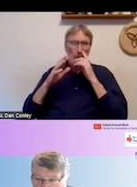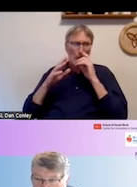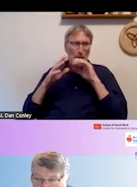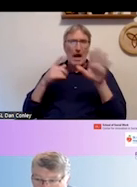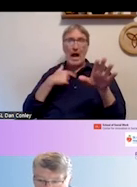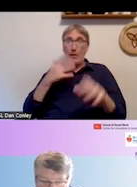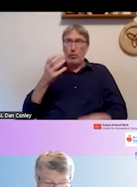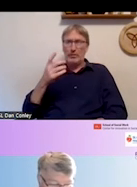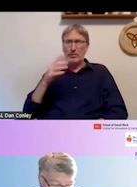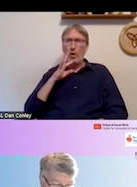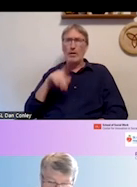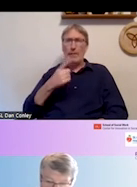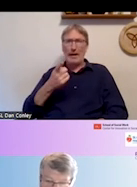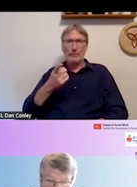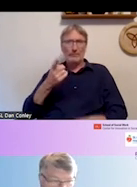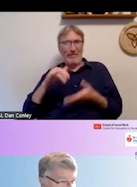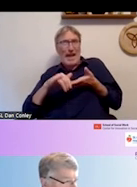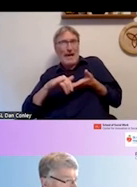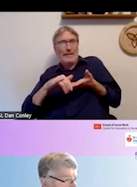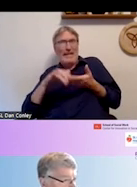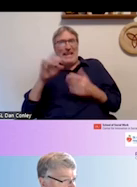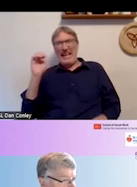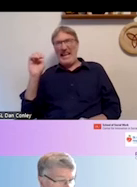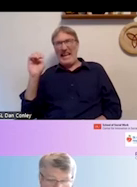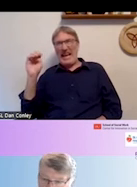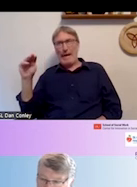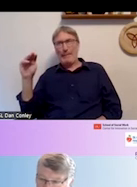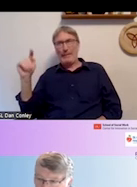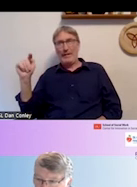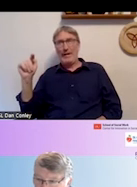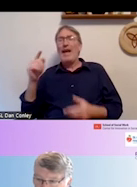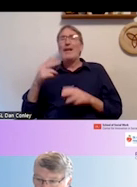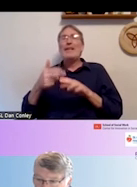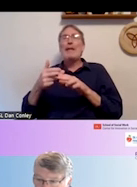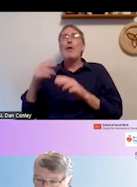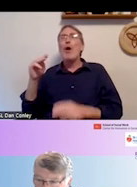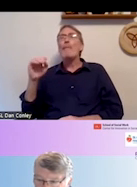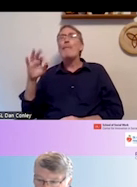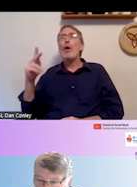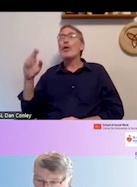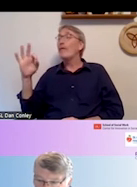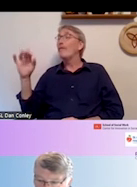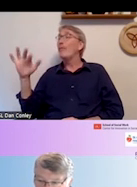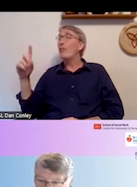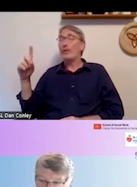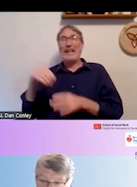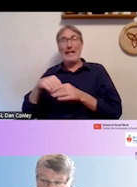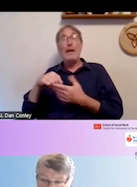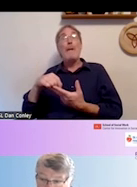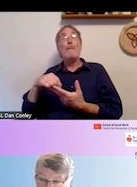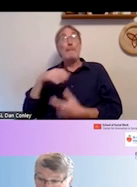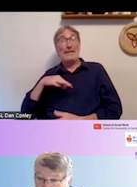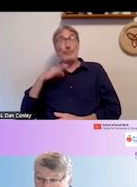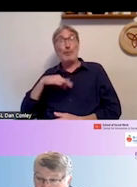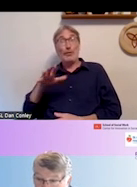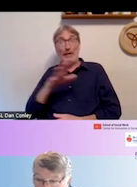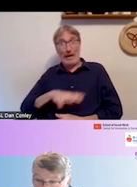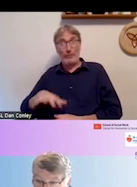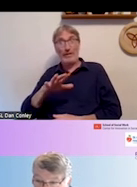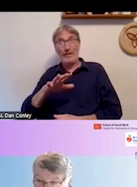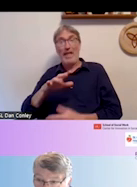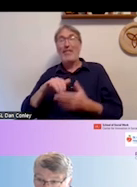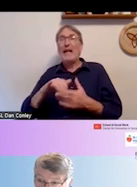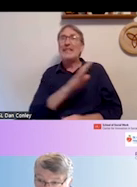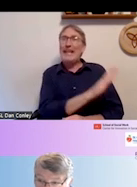responder and caregiver. And actually, the first responder is Mark Ford. He's a paramedic firefighter in the Pittsburgh area. And that is his